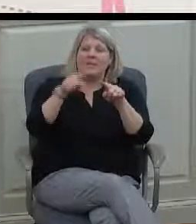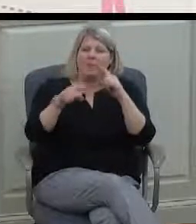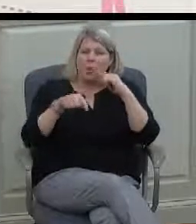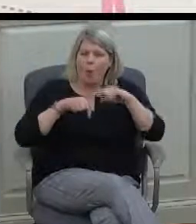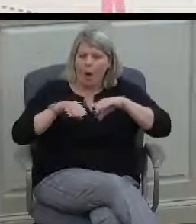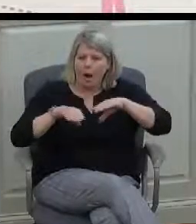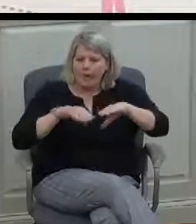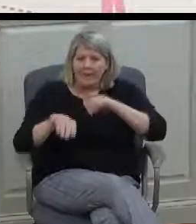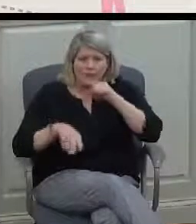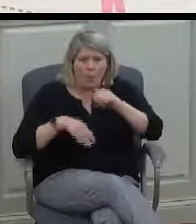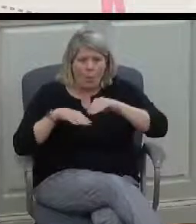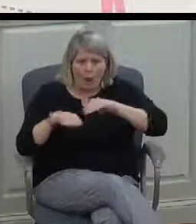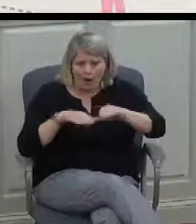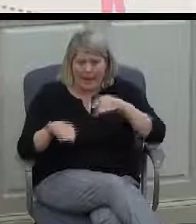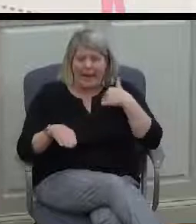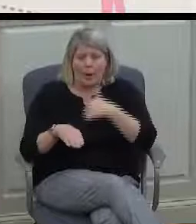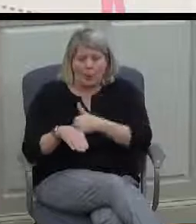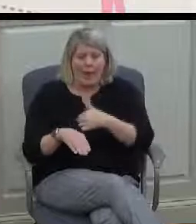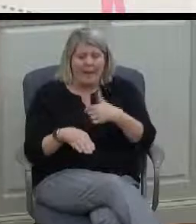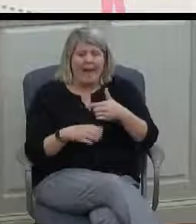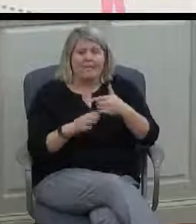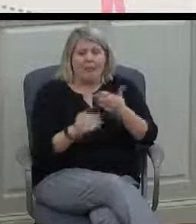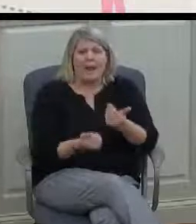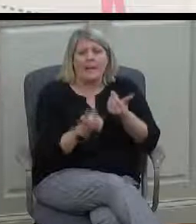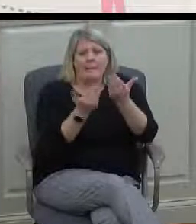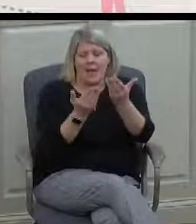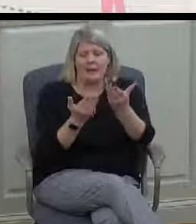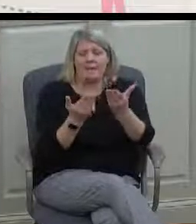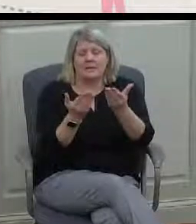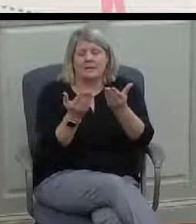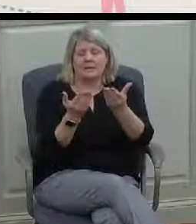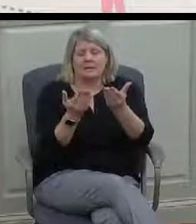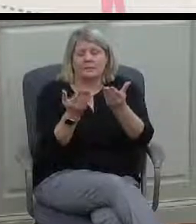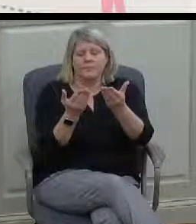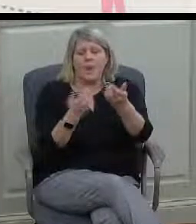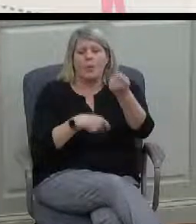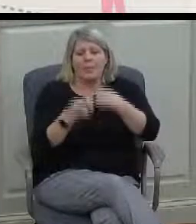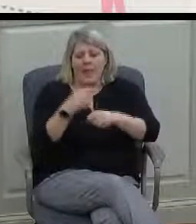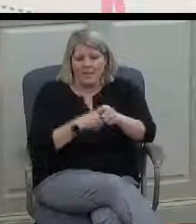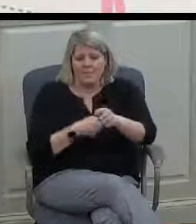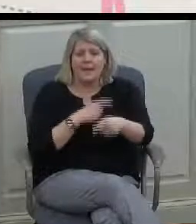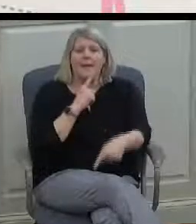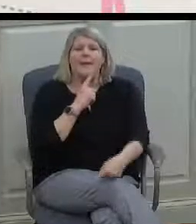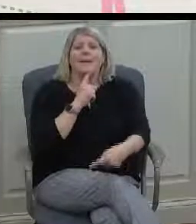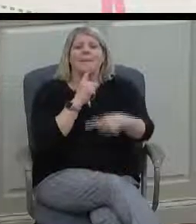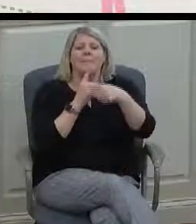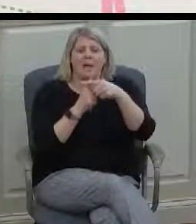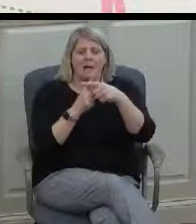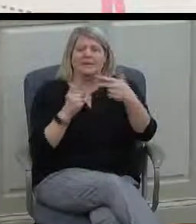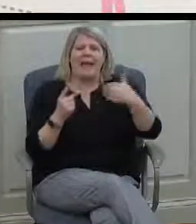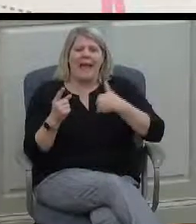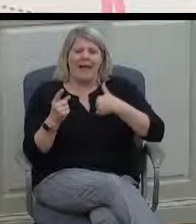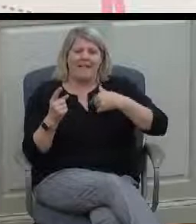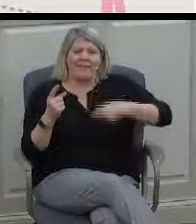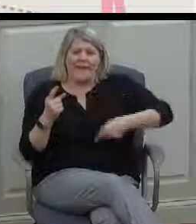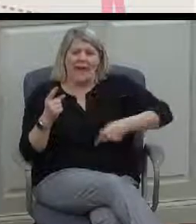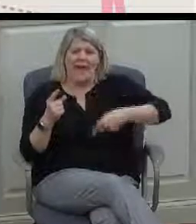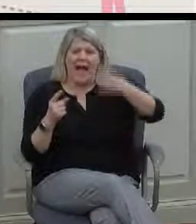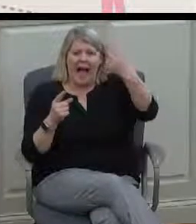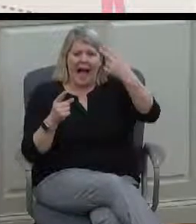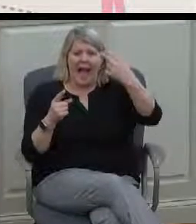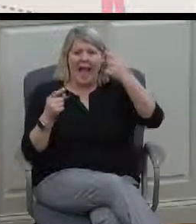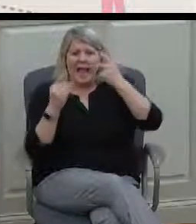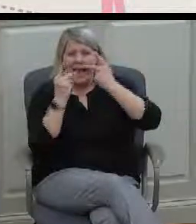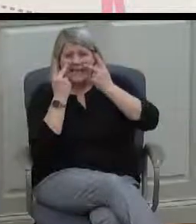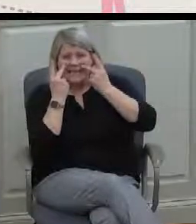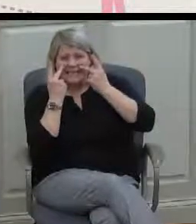and we'll include back plates with high visibility tape. Again, that just gives you a target value